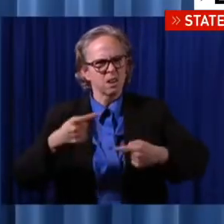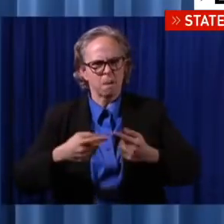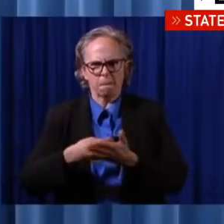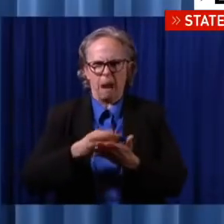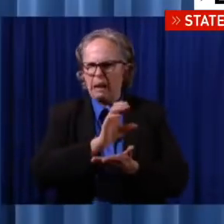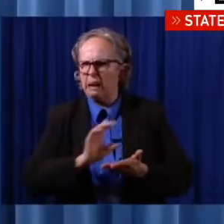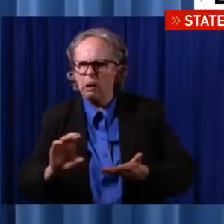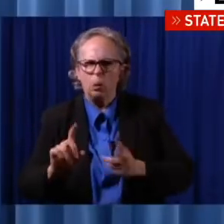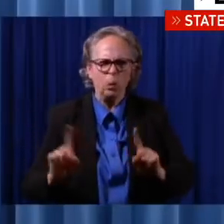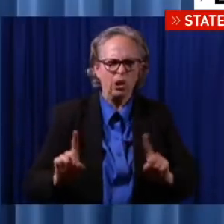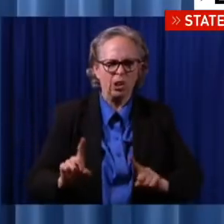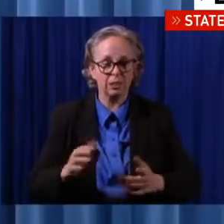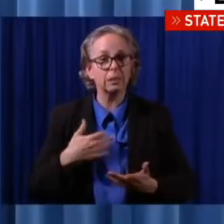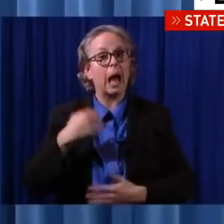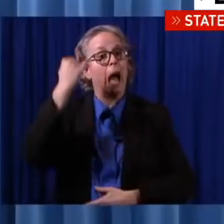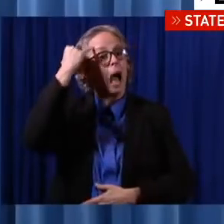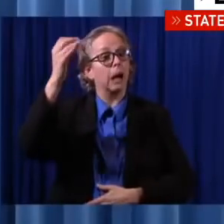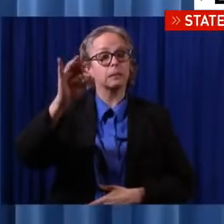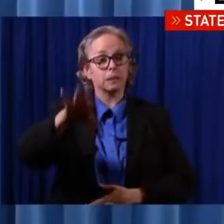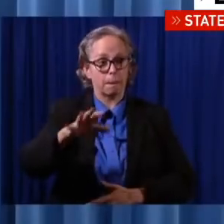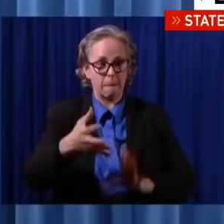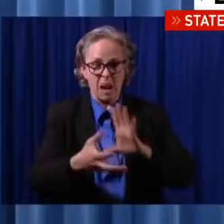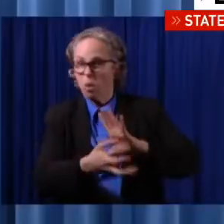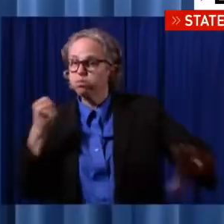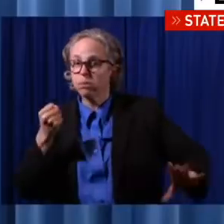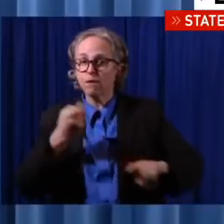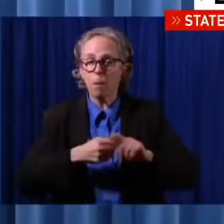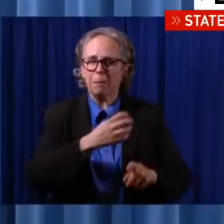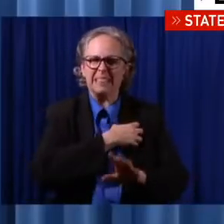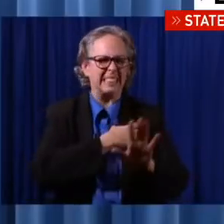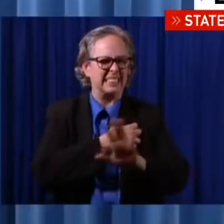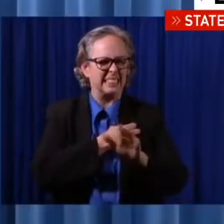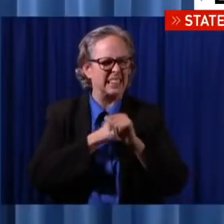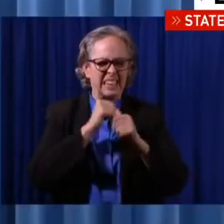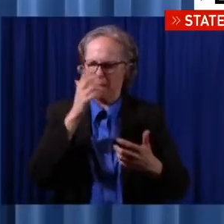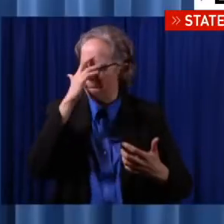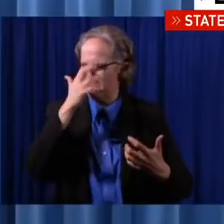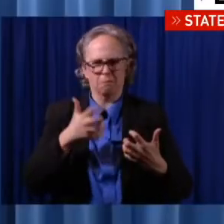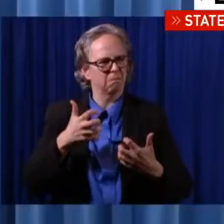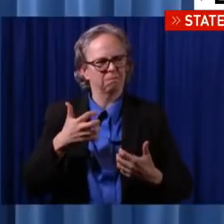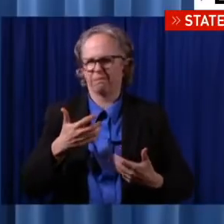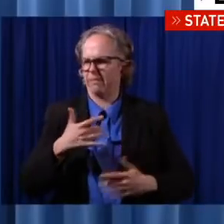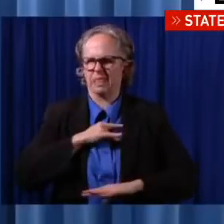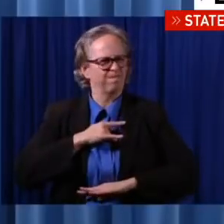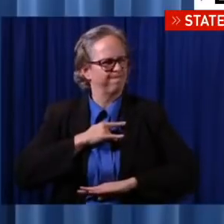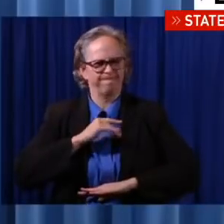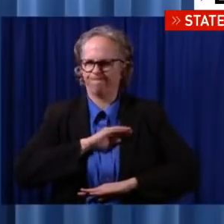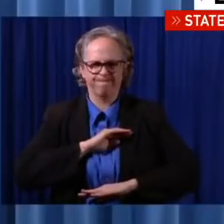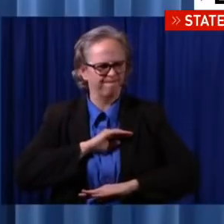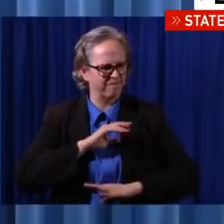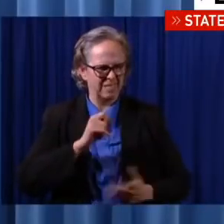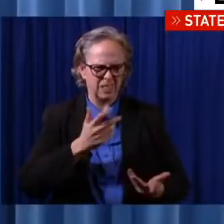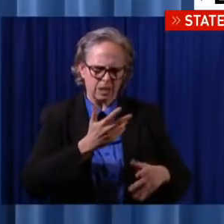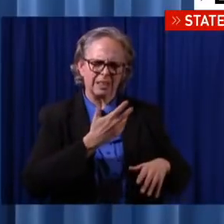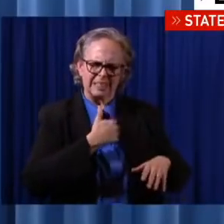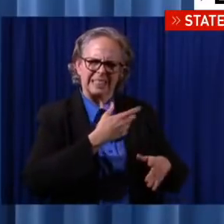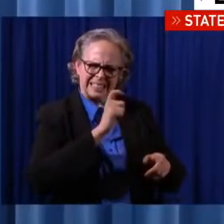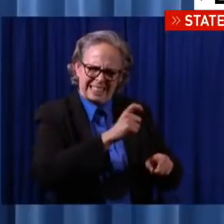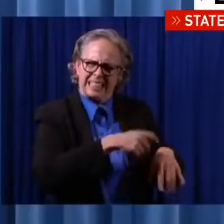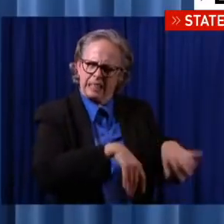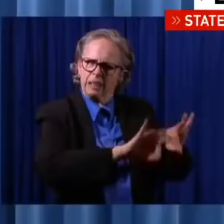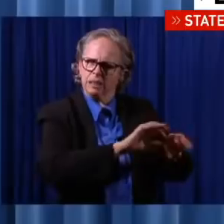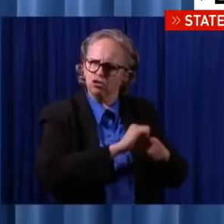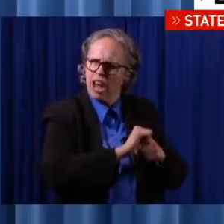police makes no sense. We have to have a police force, and it's important for that police force to be trained and to be very well